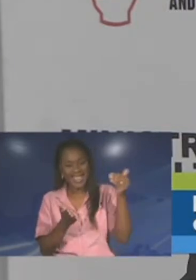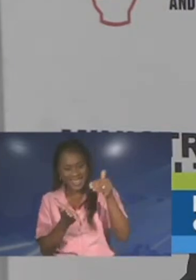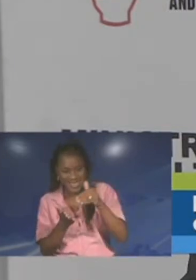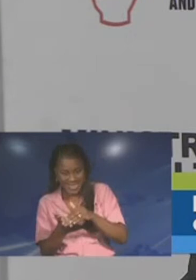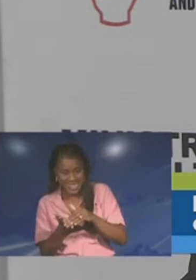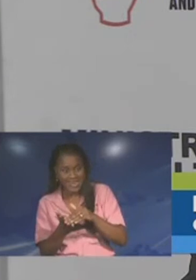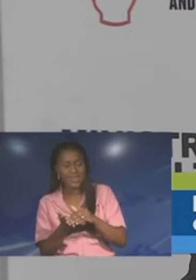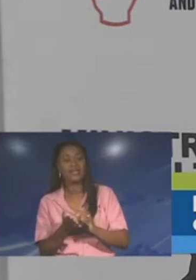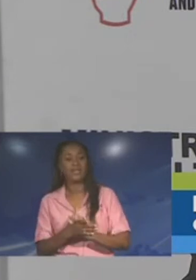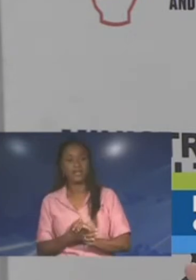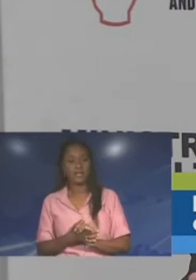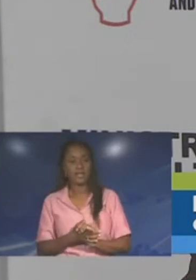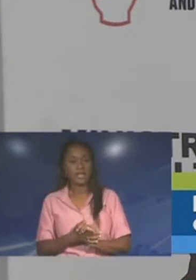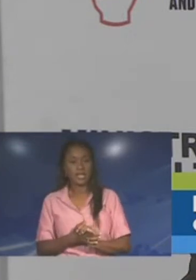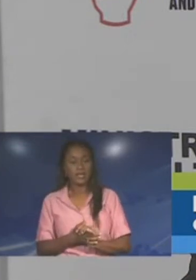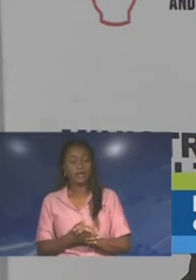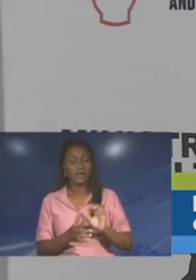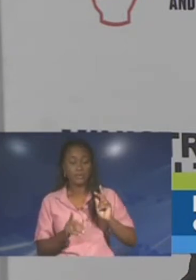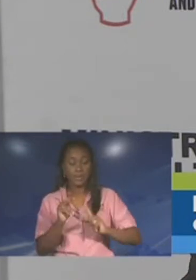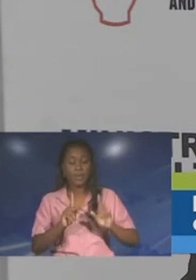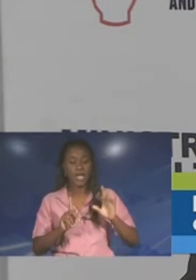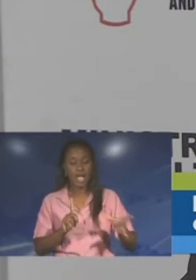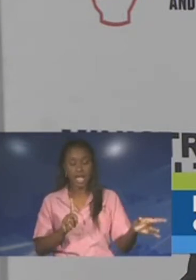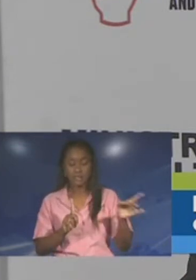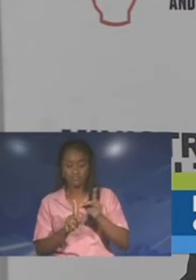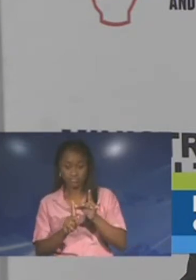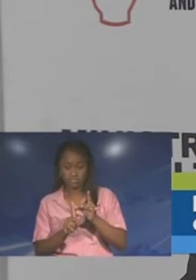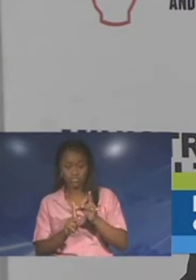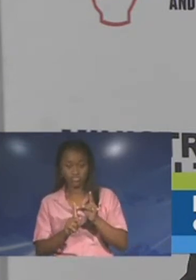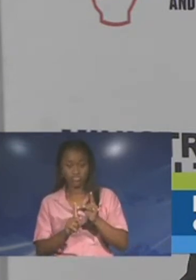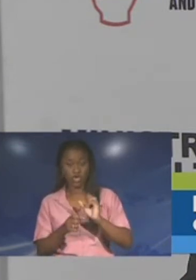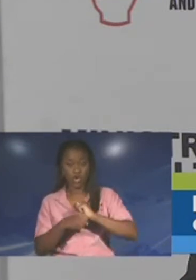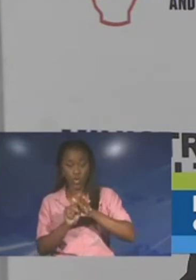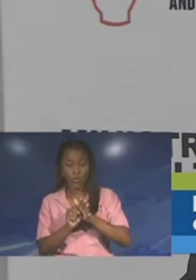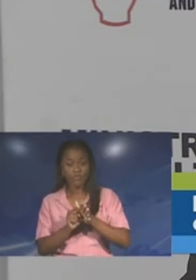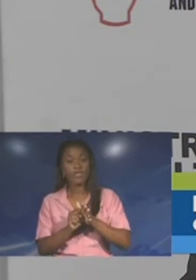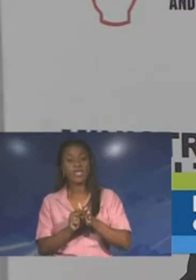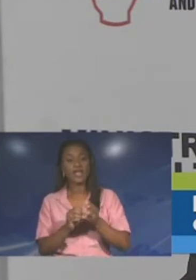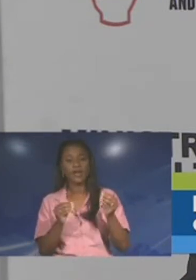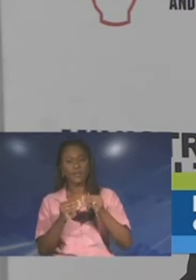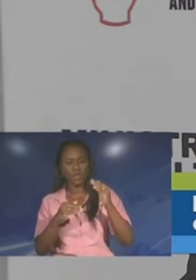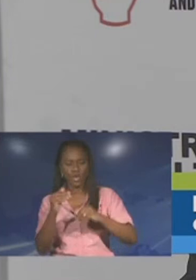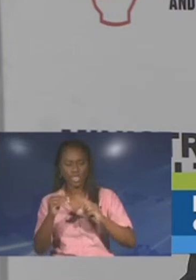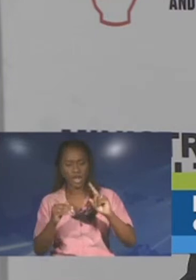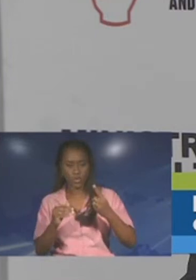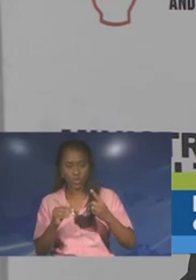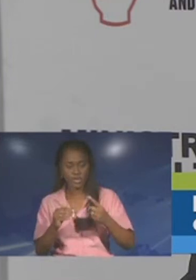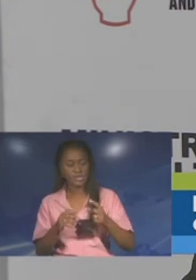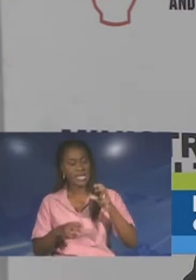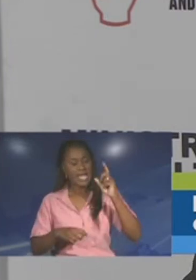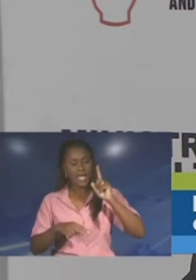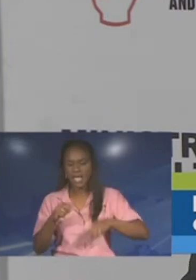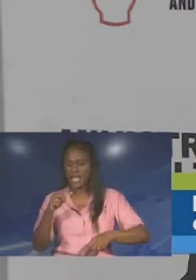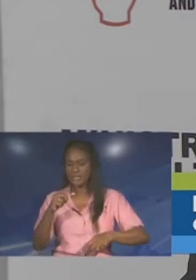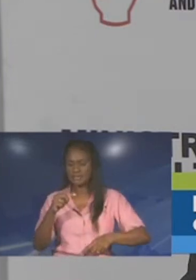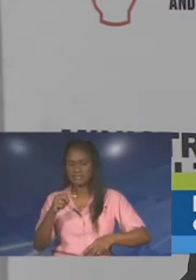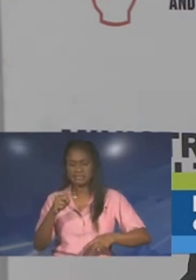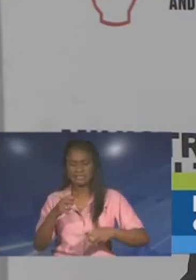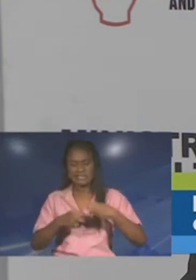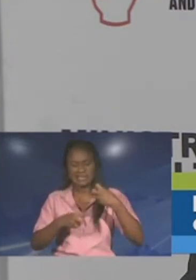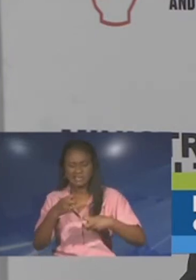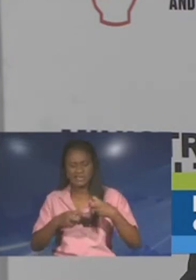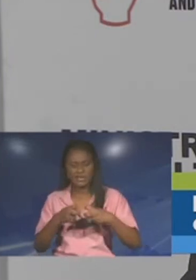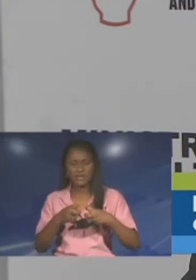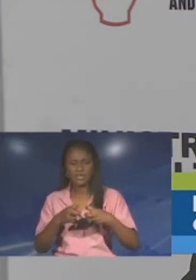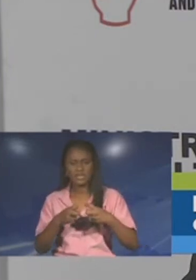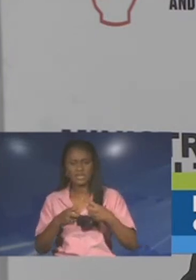can be infected more than once with it. So it is something very difficult to quantify in terms of